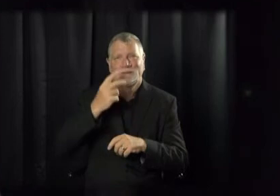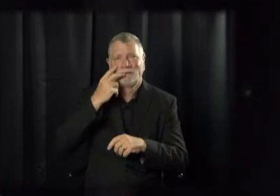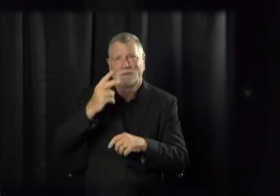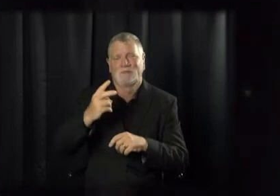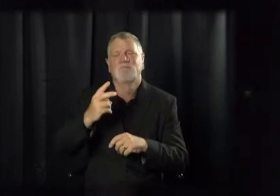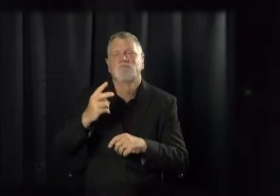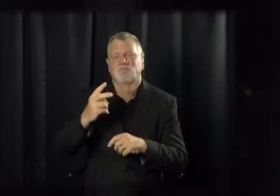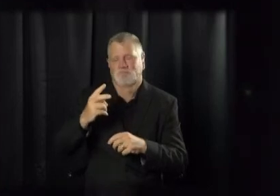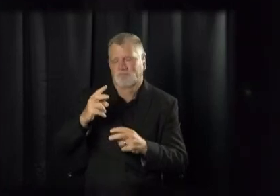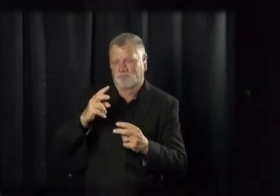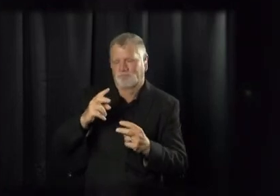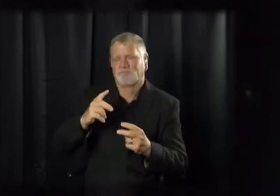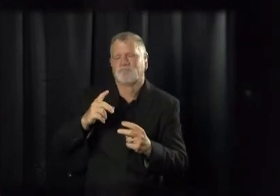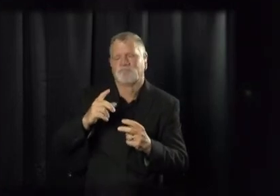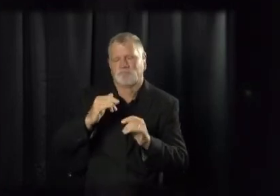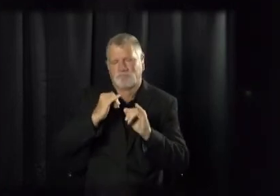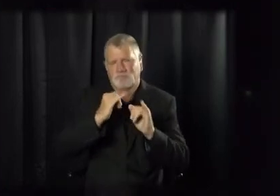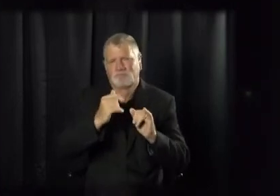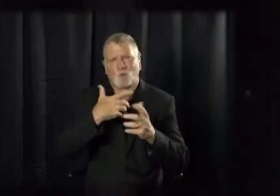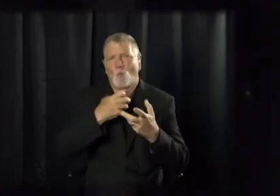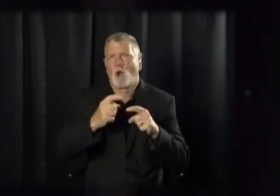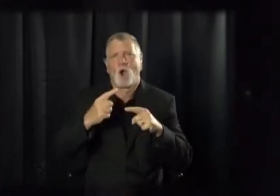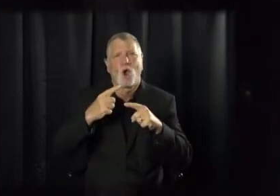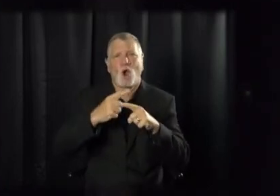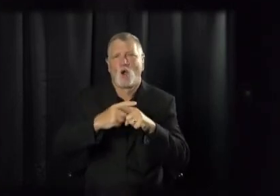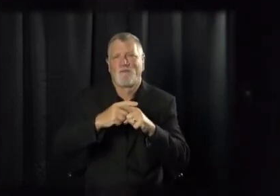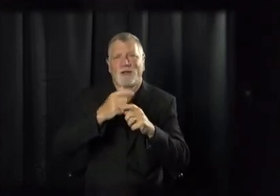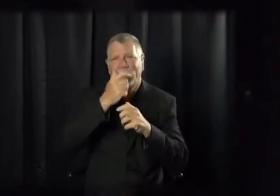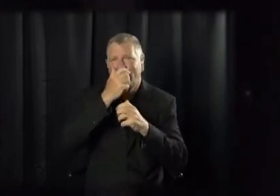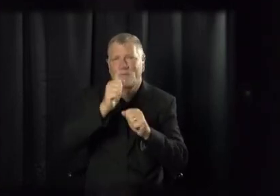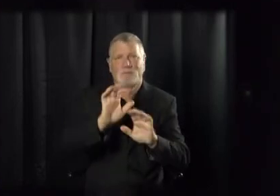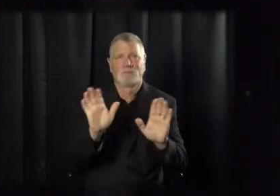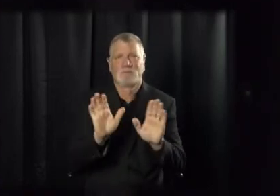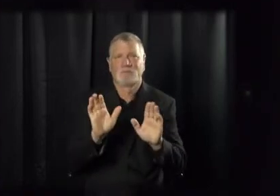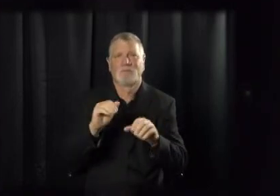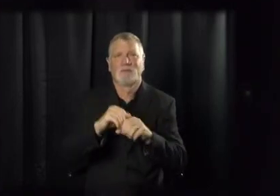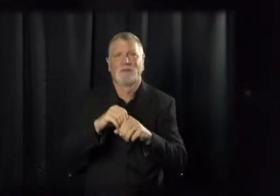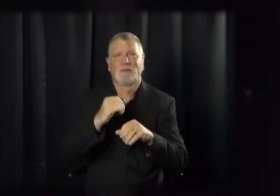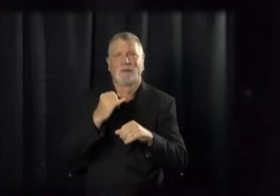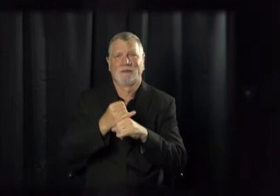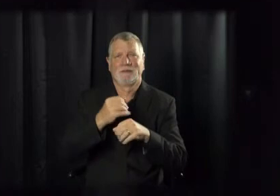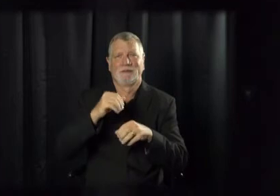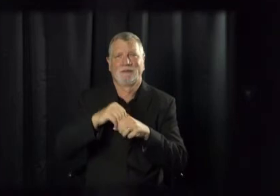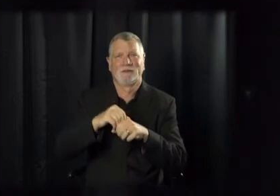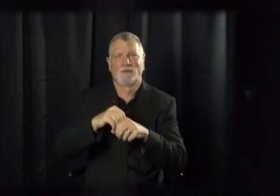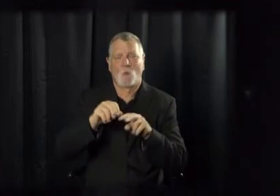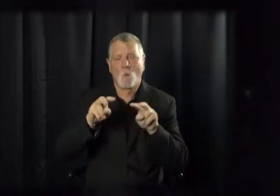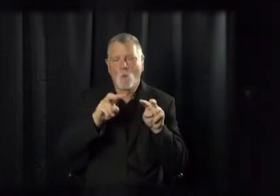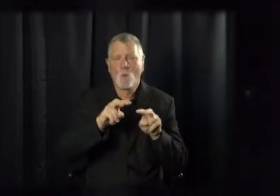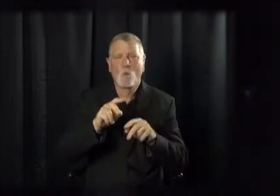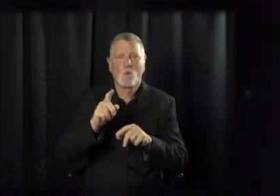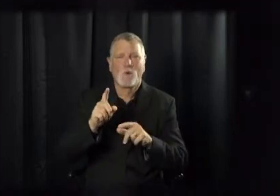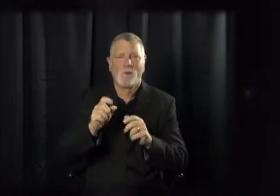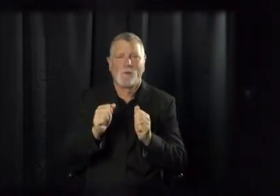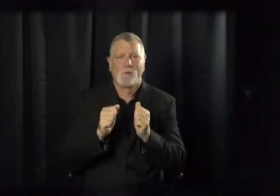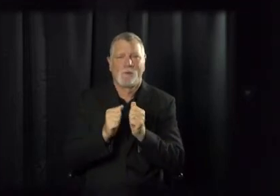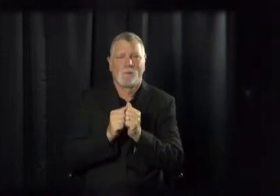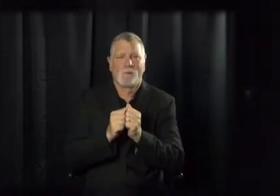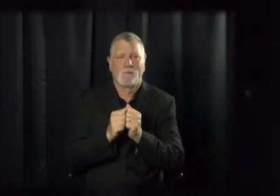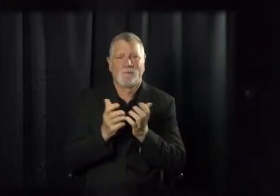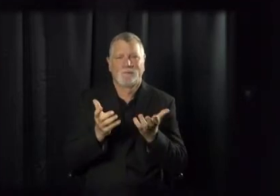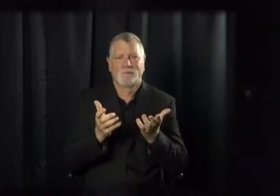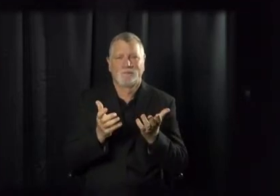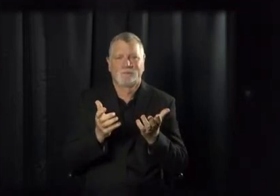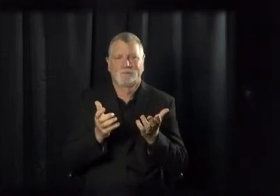to eye. I mean, we want no conflicts of interest in the institutions overseeing the